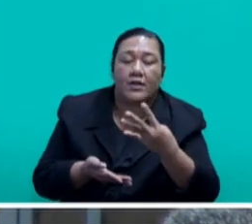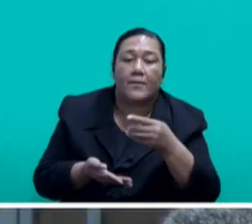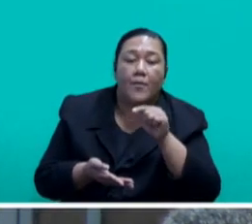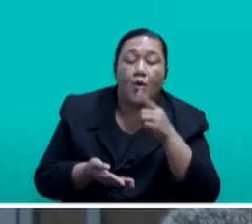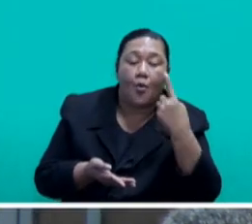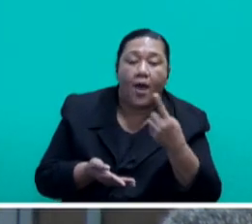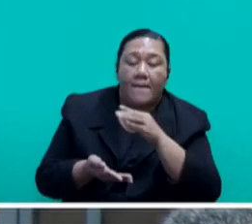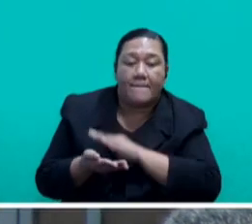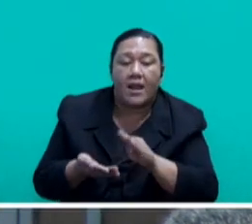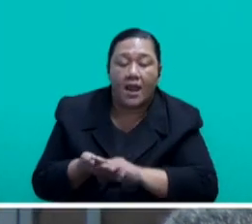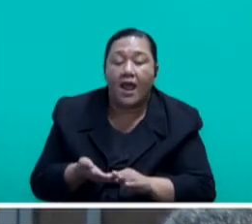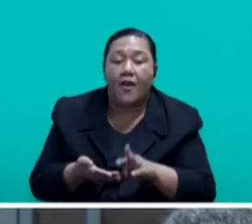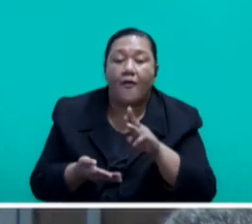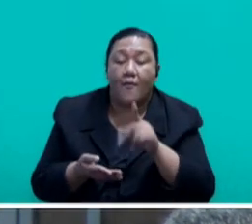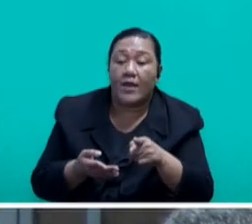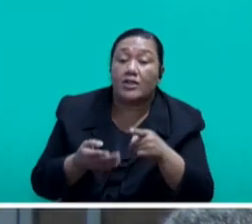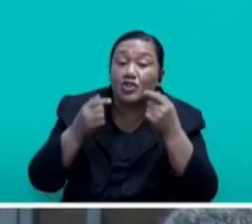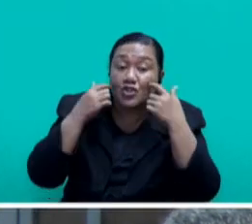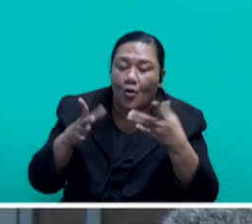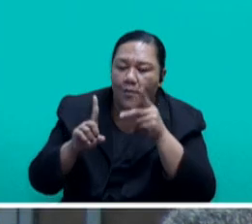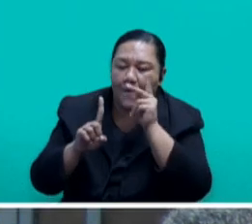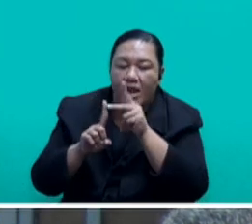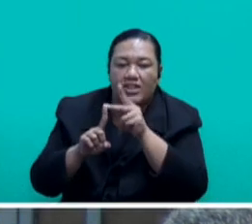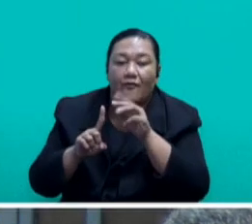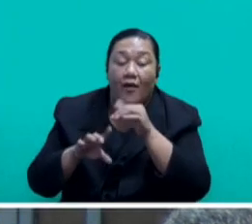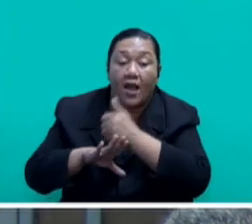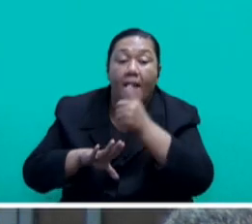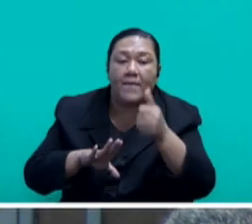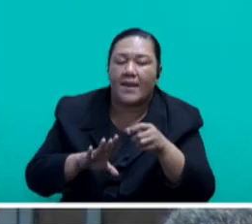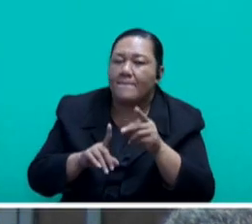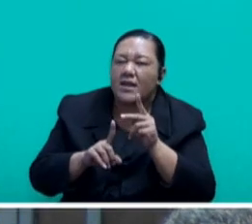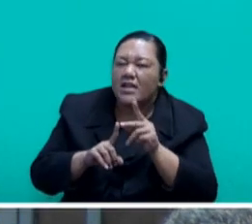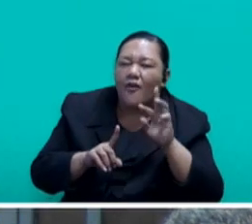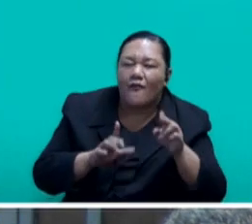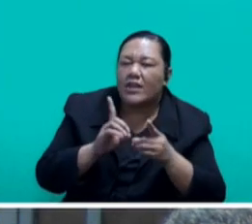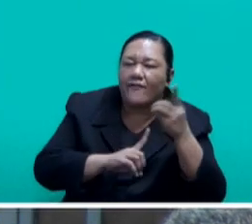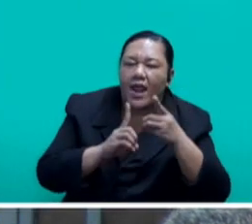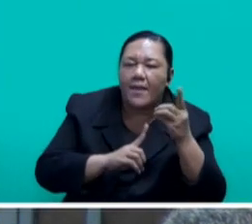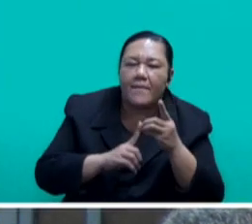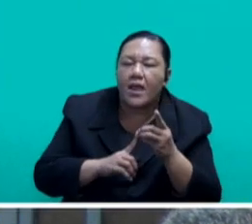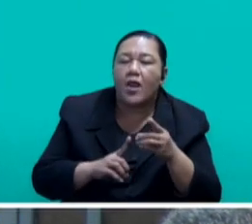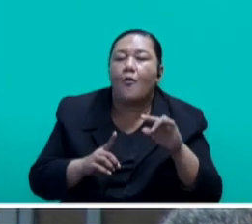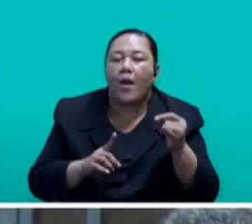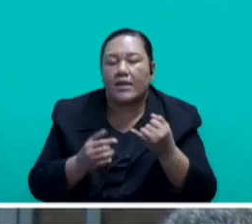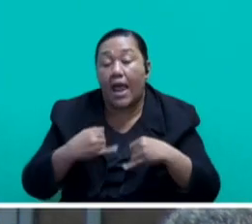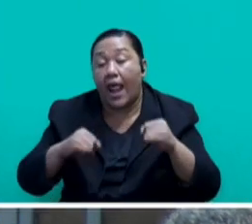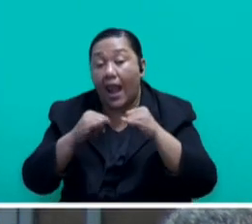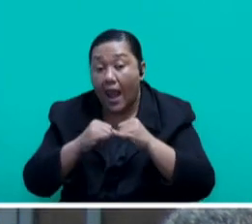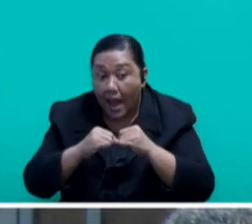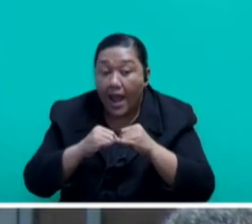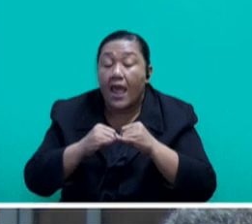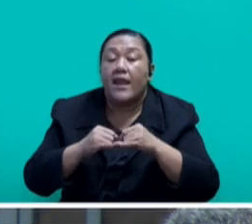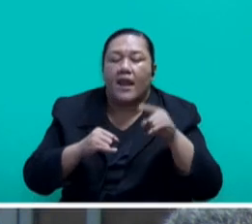coalition government's priority in capitalizing in the development of our rural and maritime communities and effective